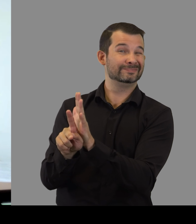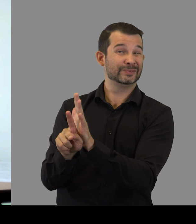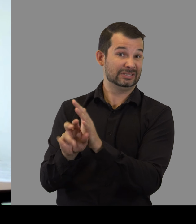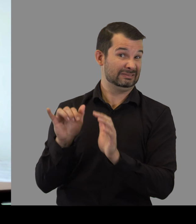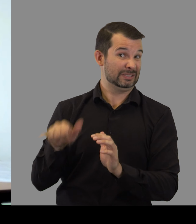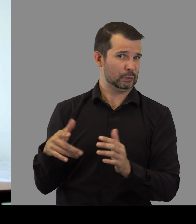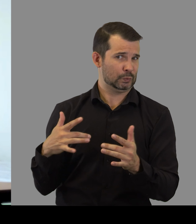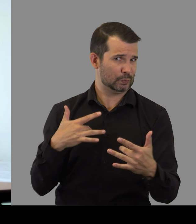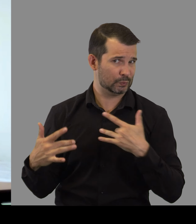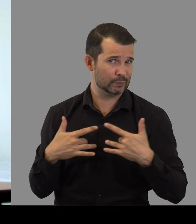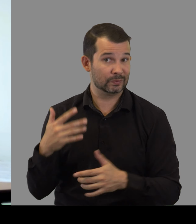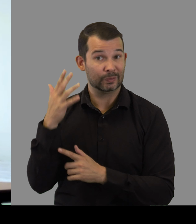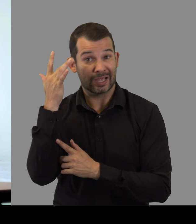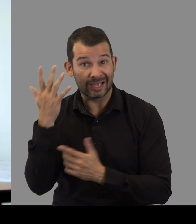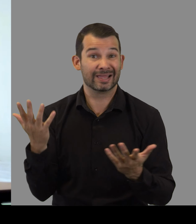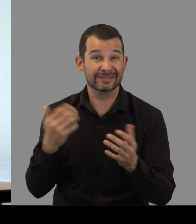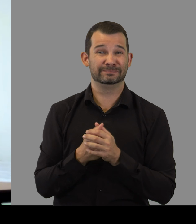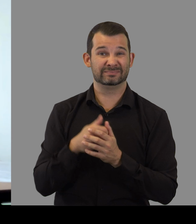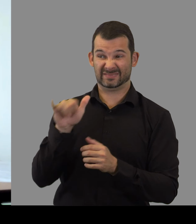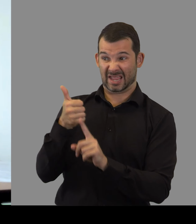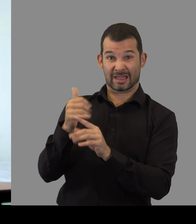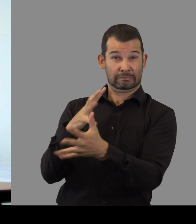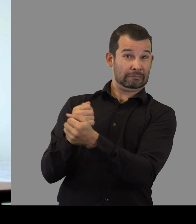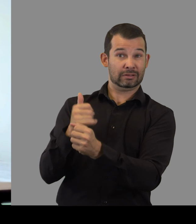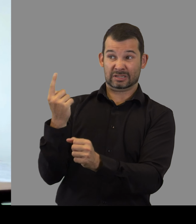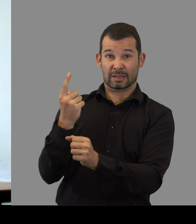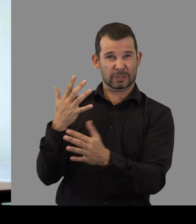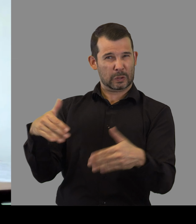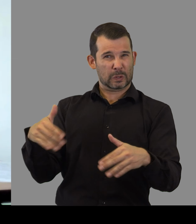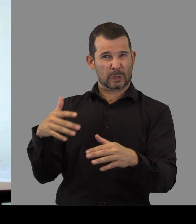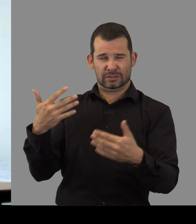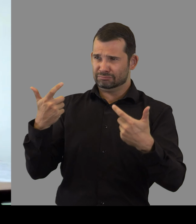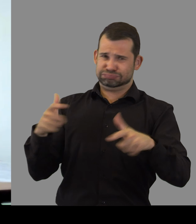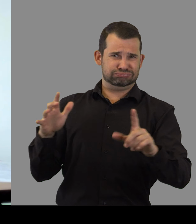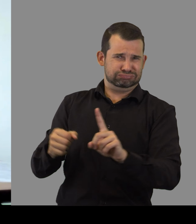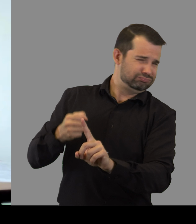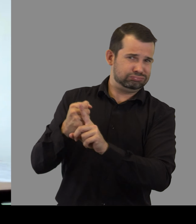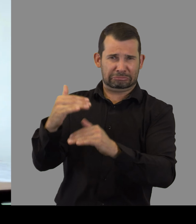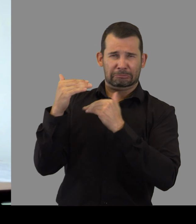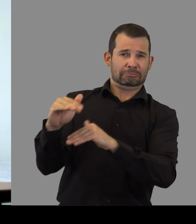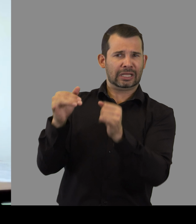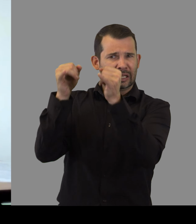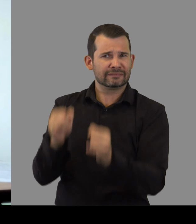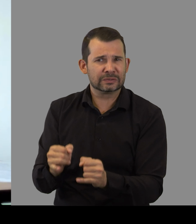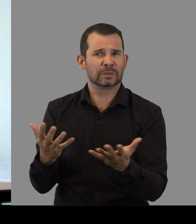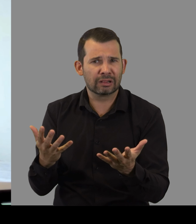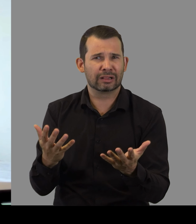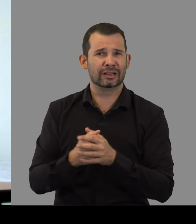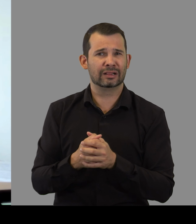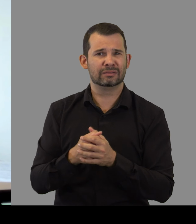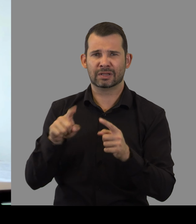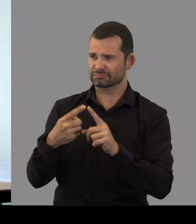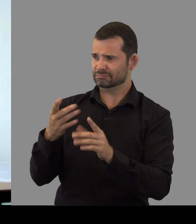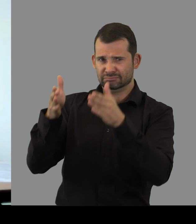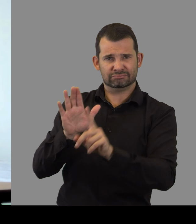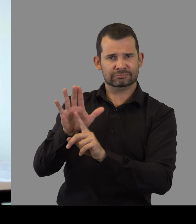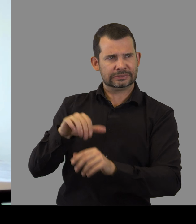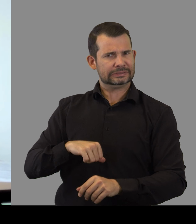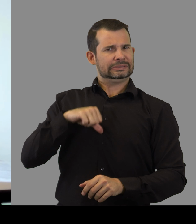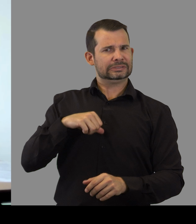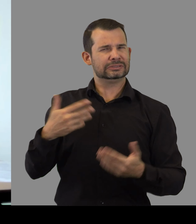policy, which is concerning because this is something that is significantly restricting an individual. It's about